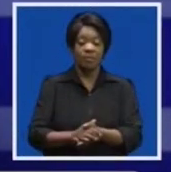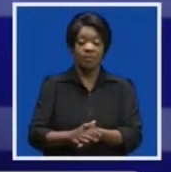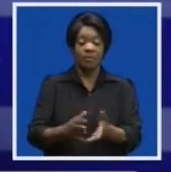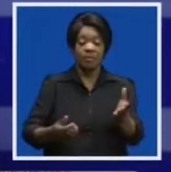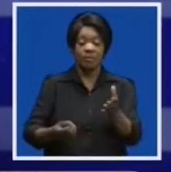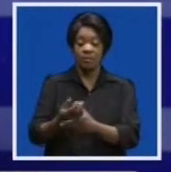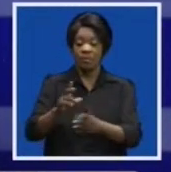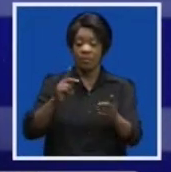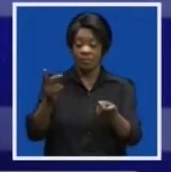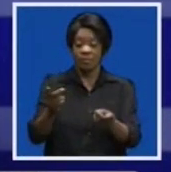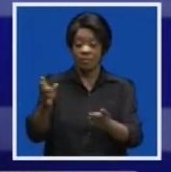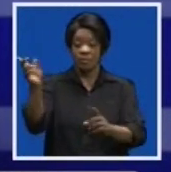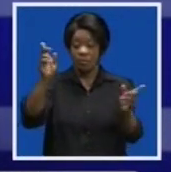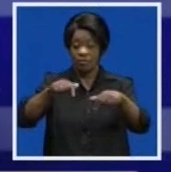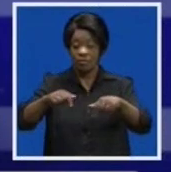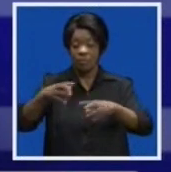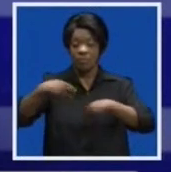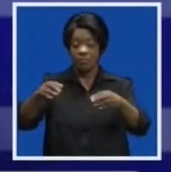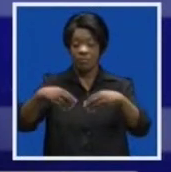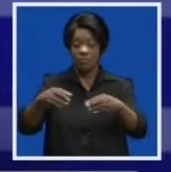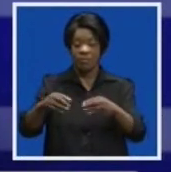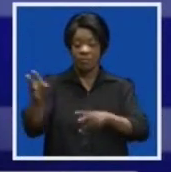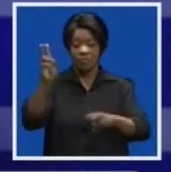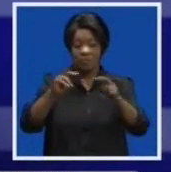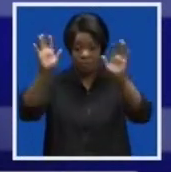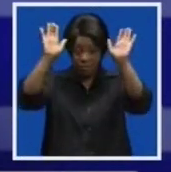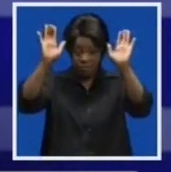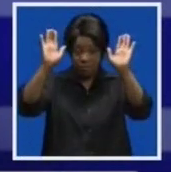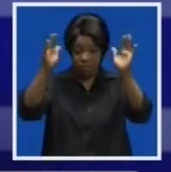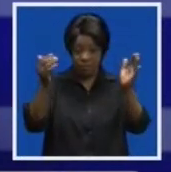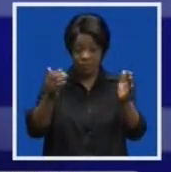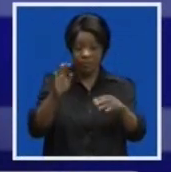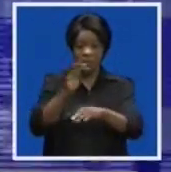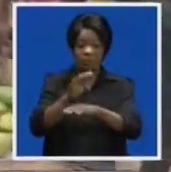directive when he visited the makeshift market in Kalulushi. Here's a report.